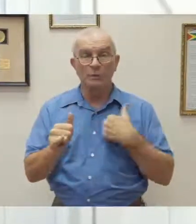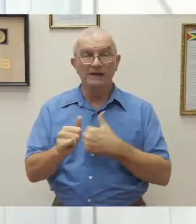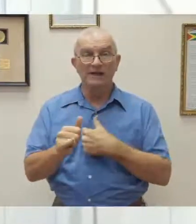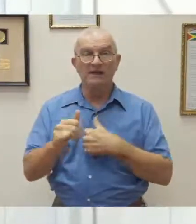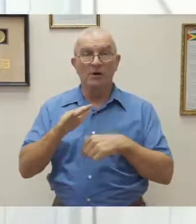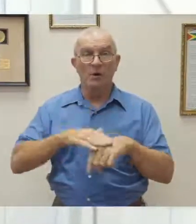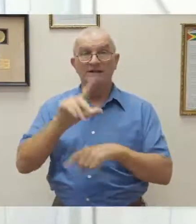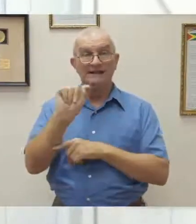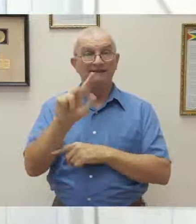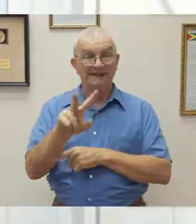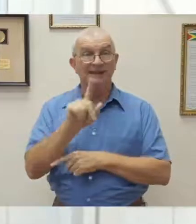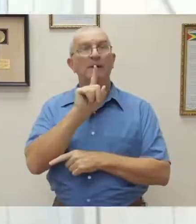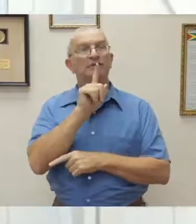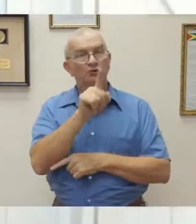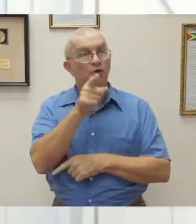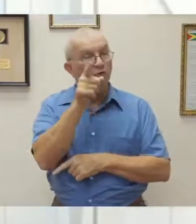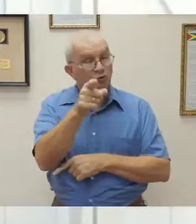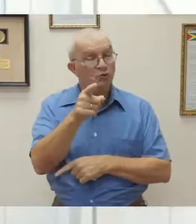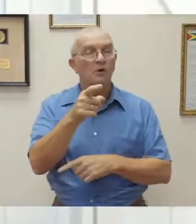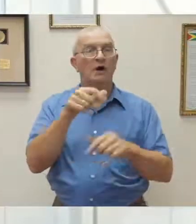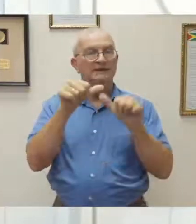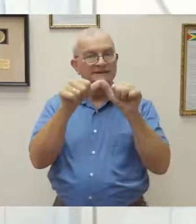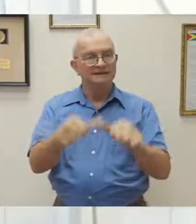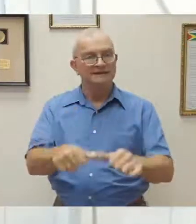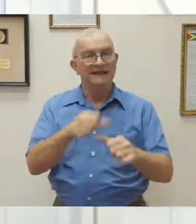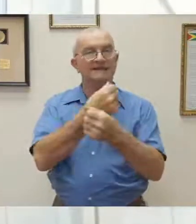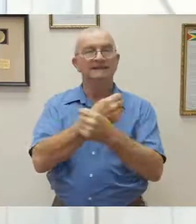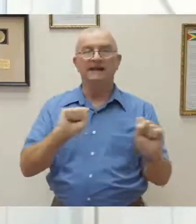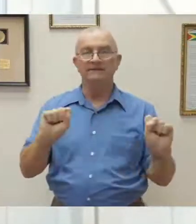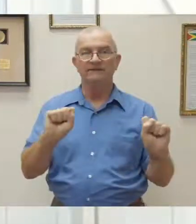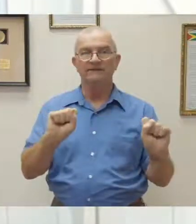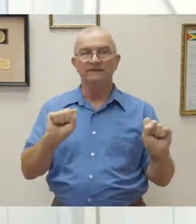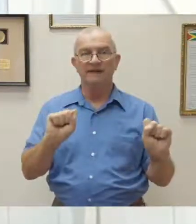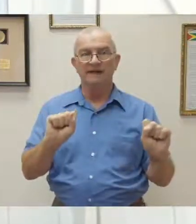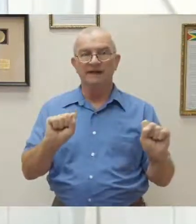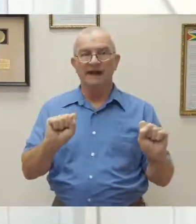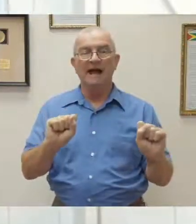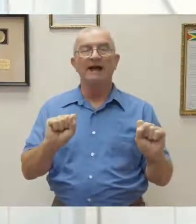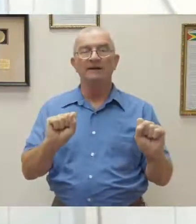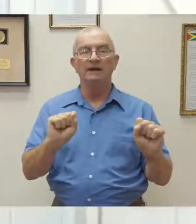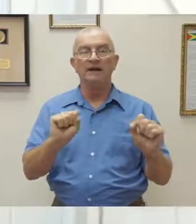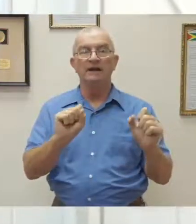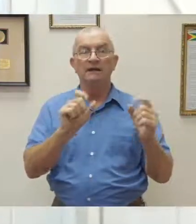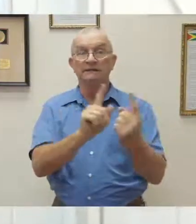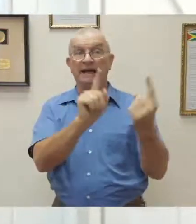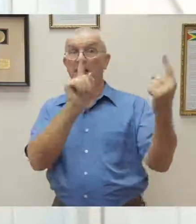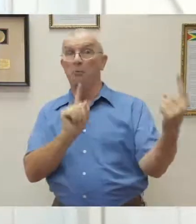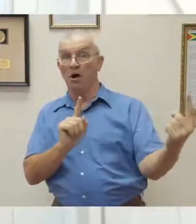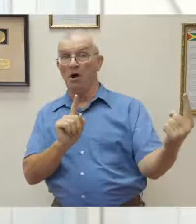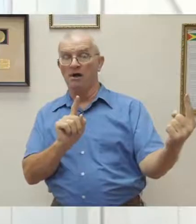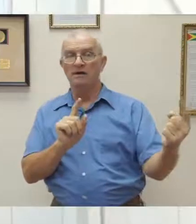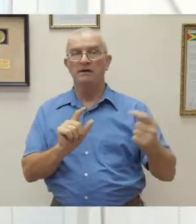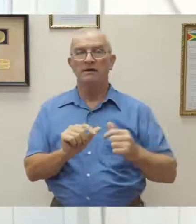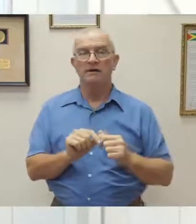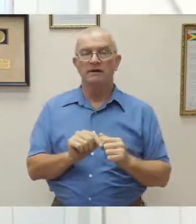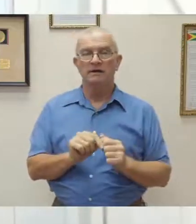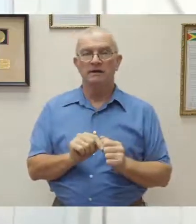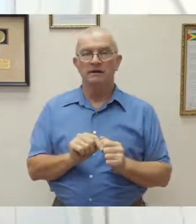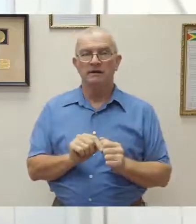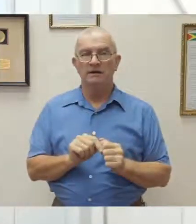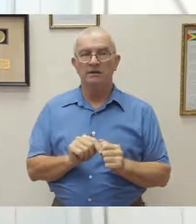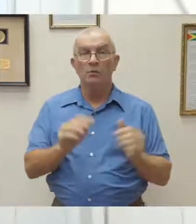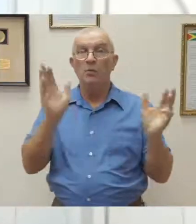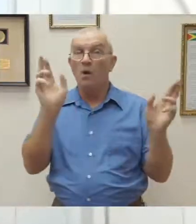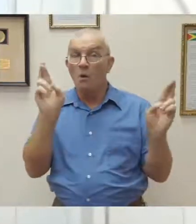media to ensure that you are staying safe and adhering to physical distancing. We